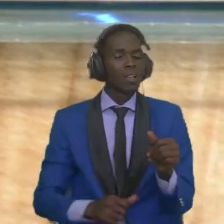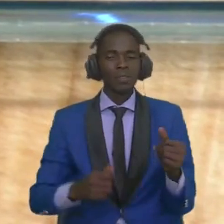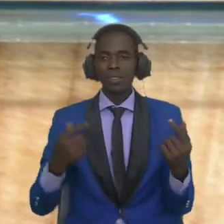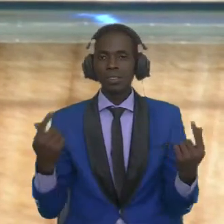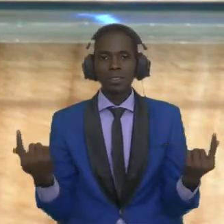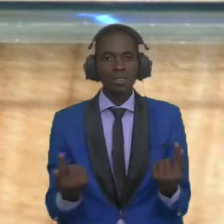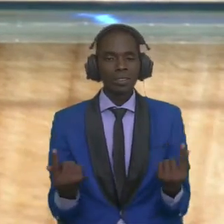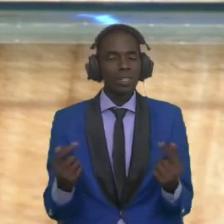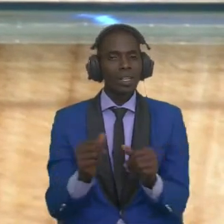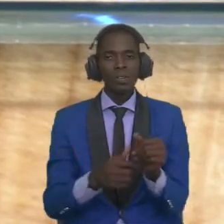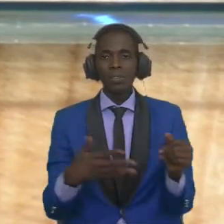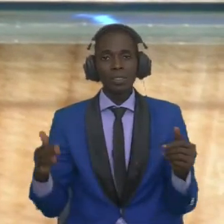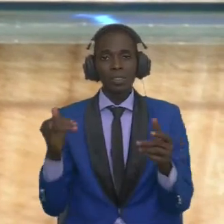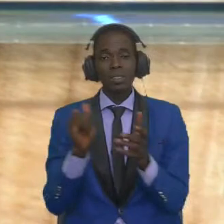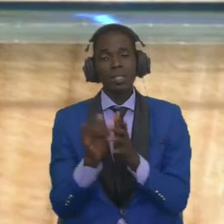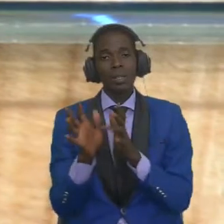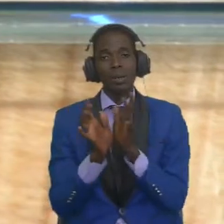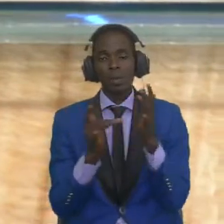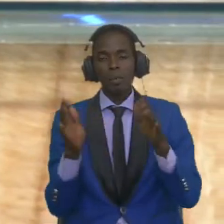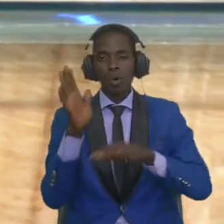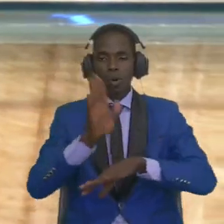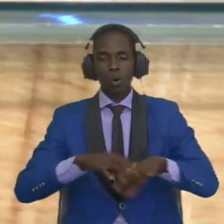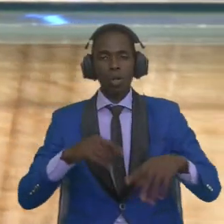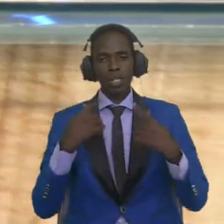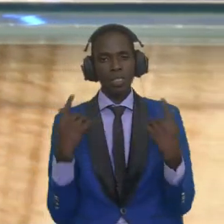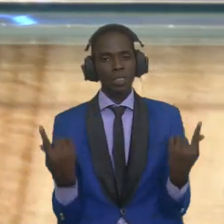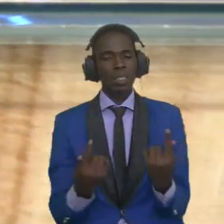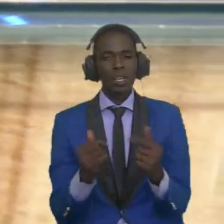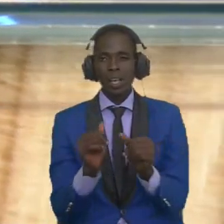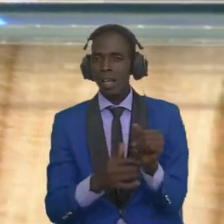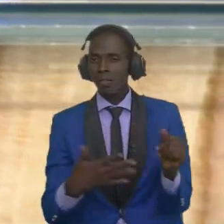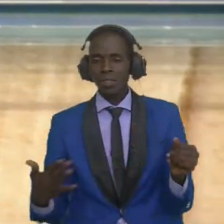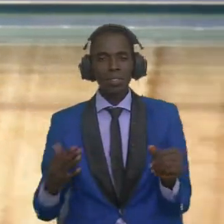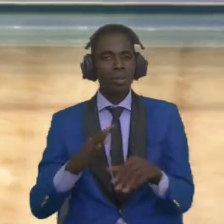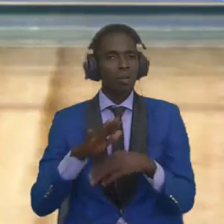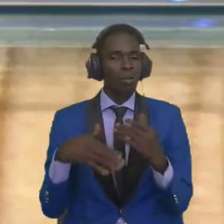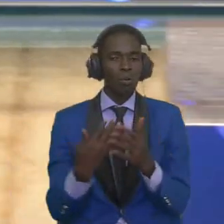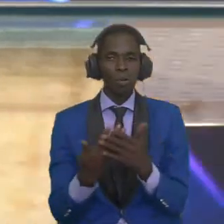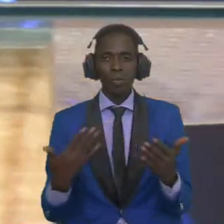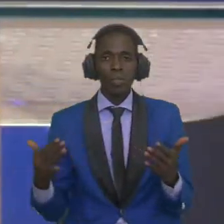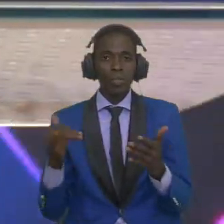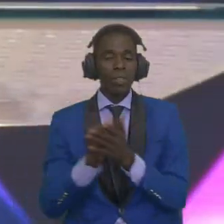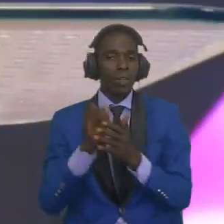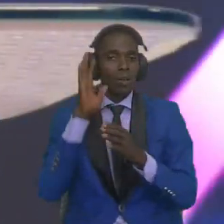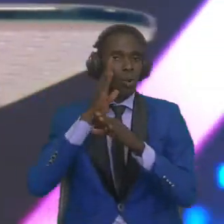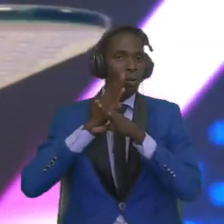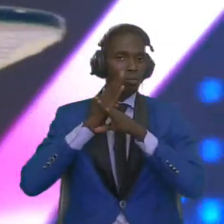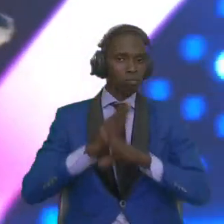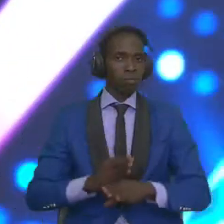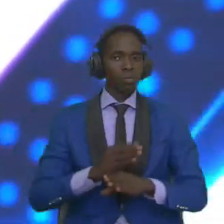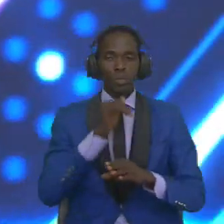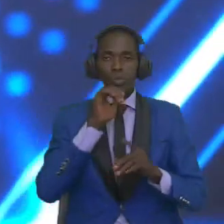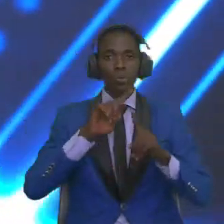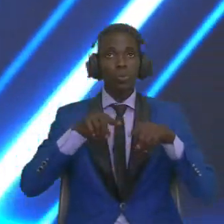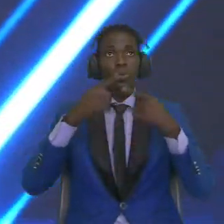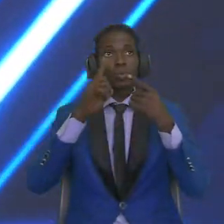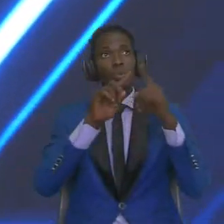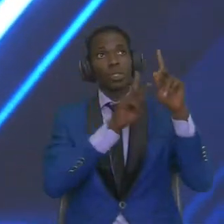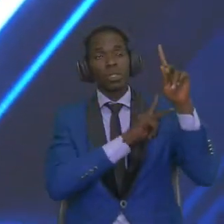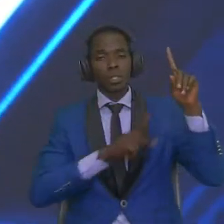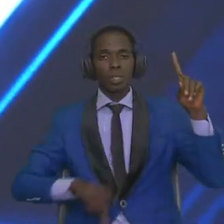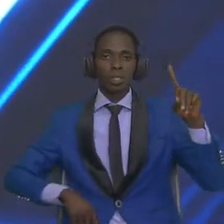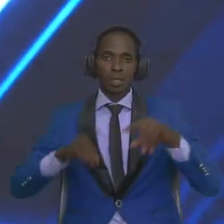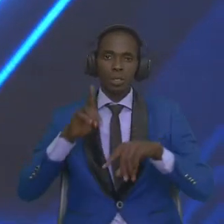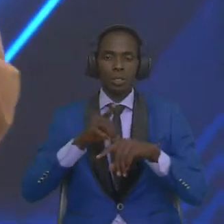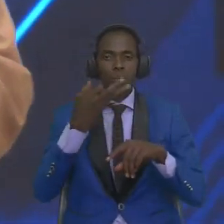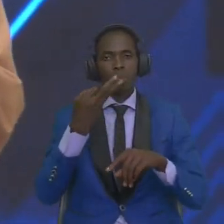everything that the Bible calls sin, anything, everything that will hinder you from getting to the kingdom of God.